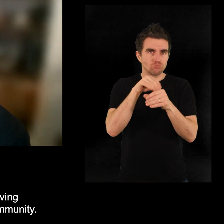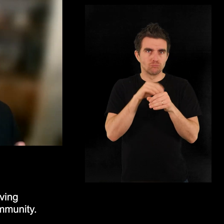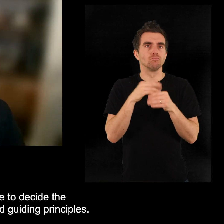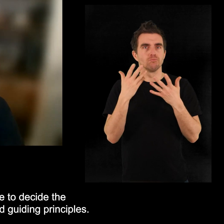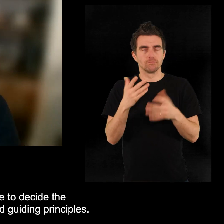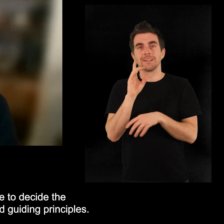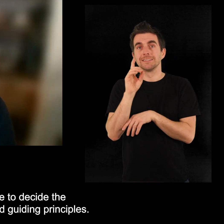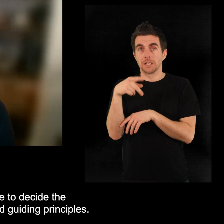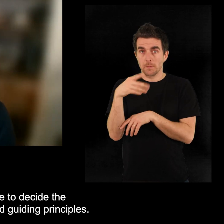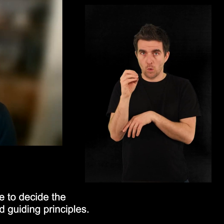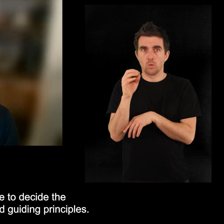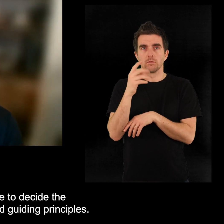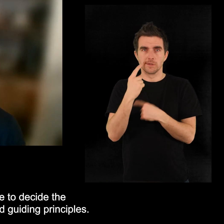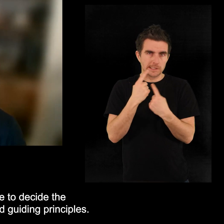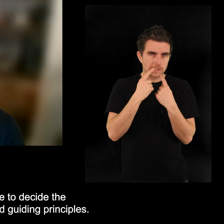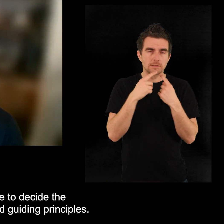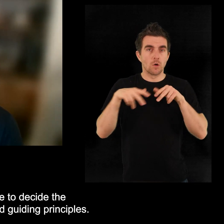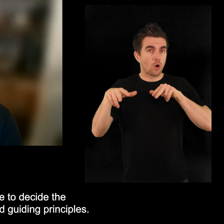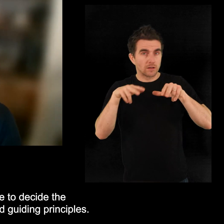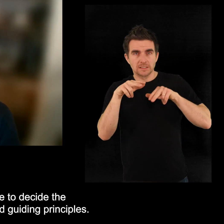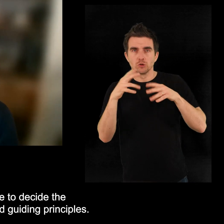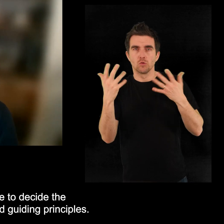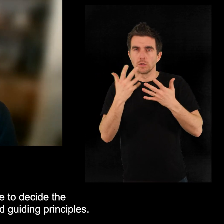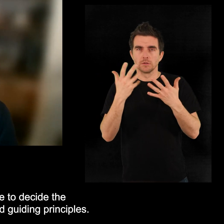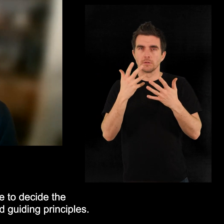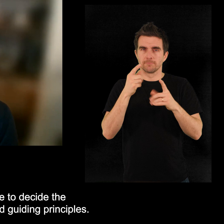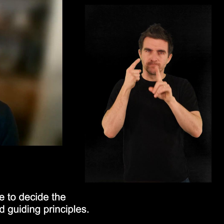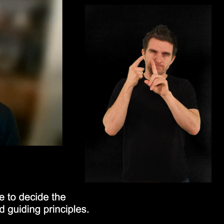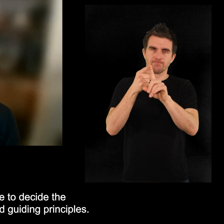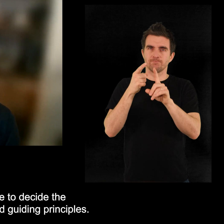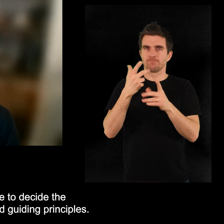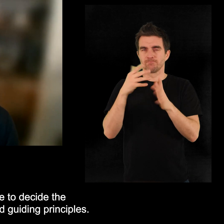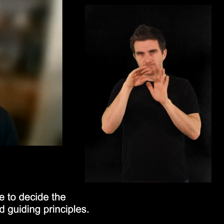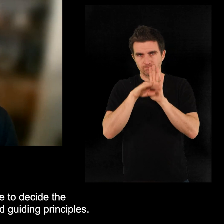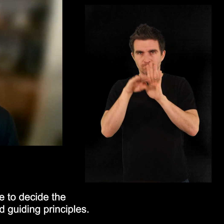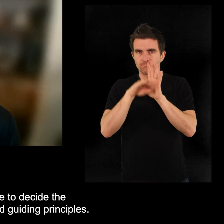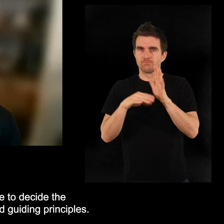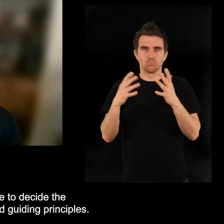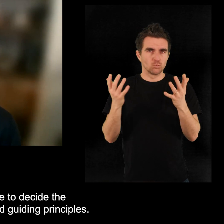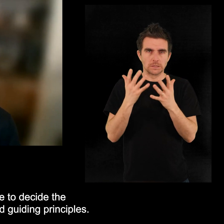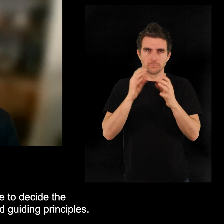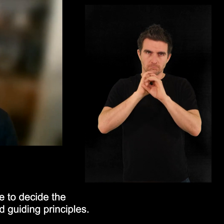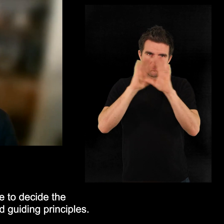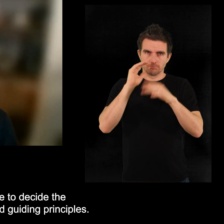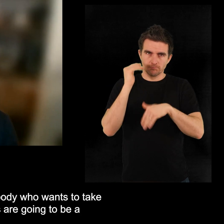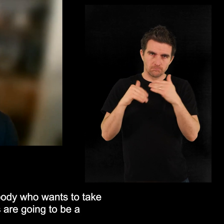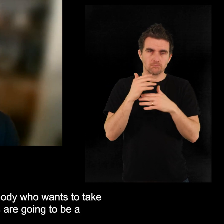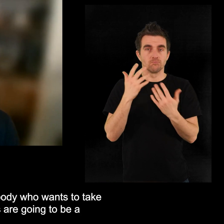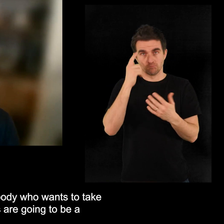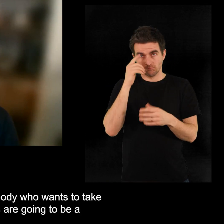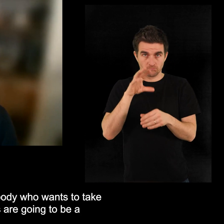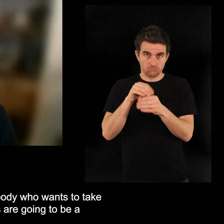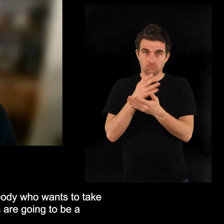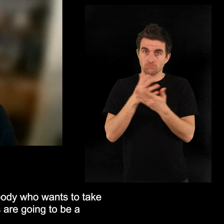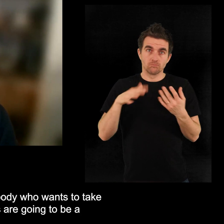community. In setting up a DPO, you have to decide the organization's basic aims and guiding principles. These